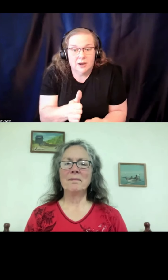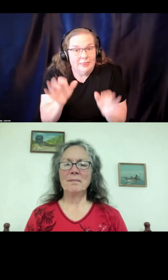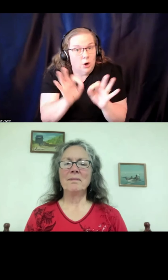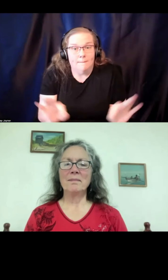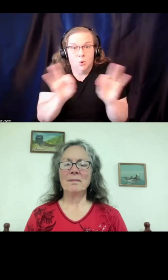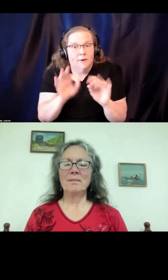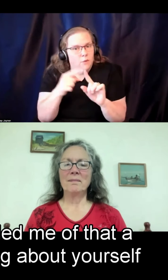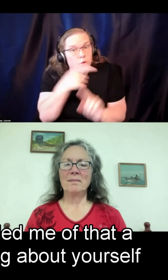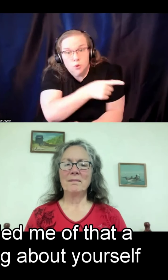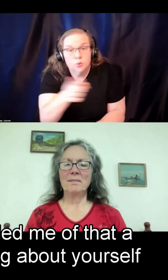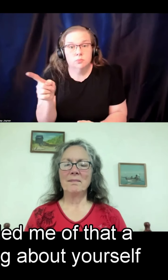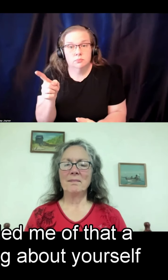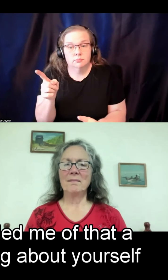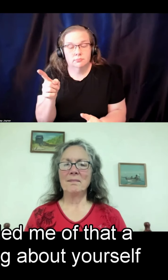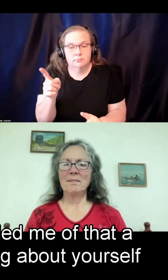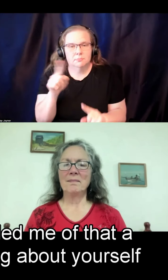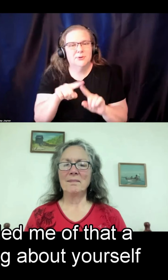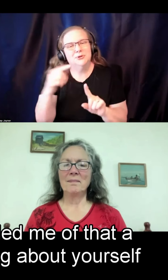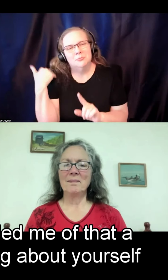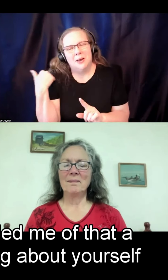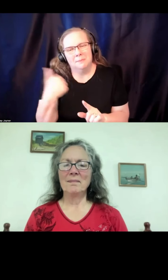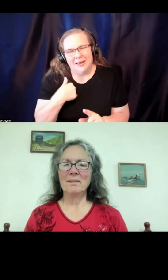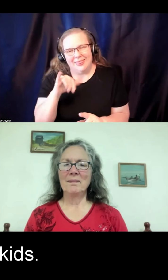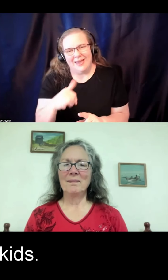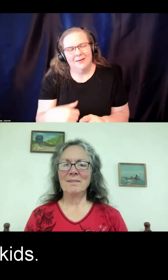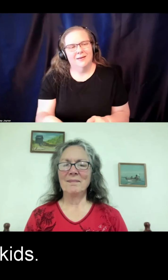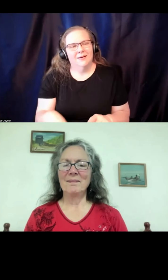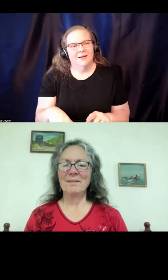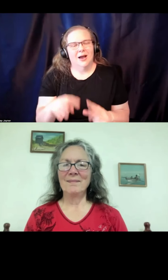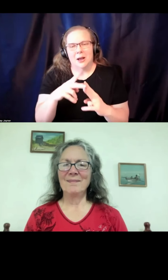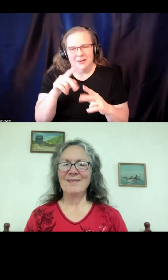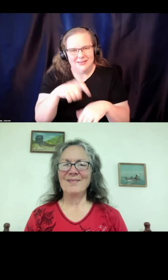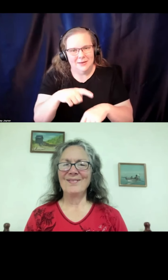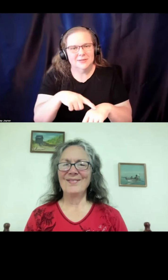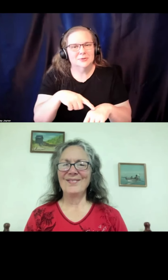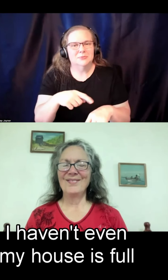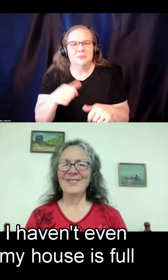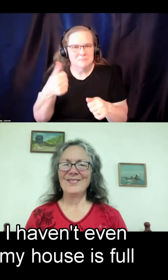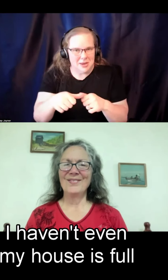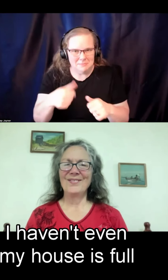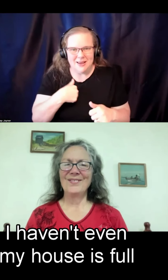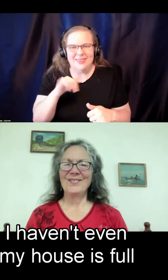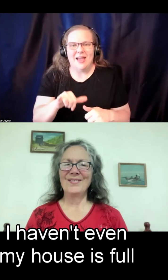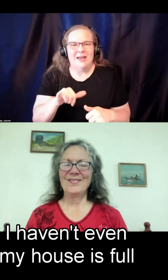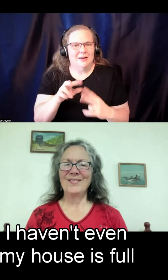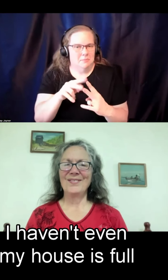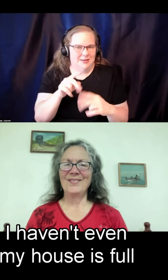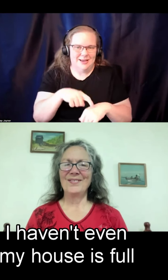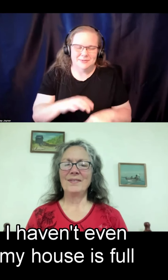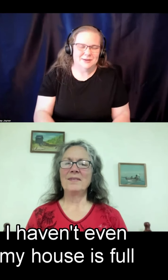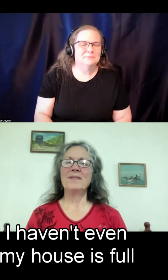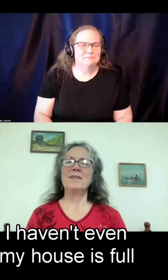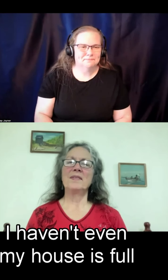you. Anyway, you reminded me of that a couple of times talking about yourself and your kids. Yeah. It's no, I mean,